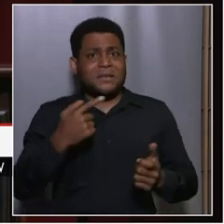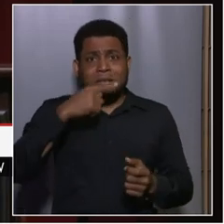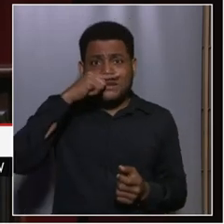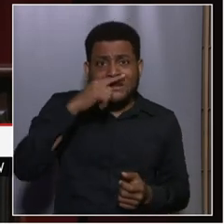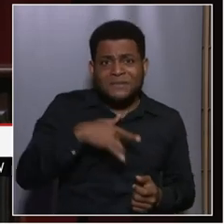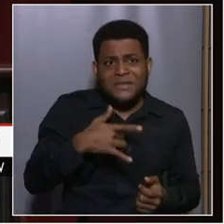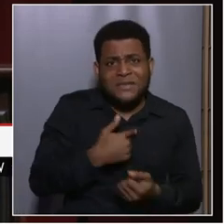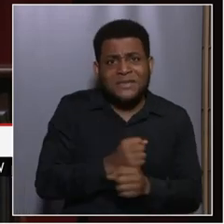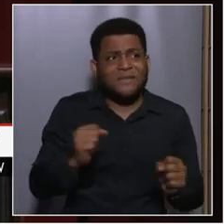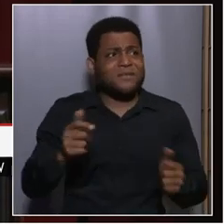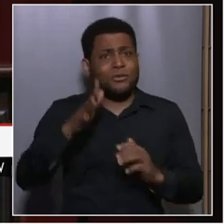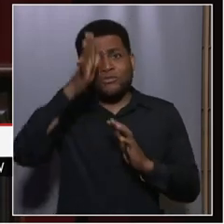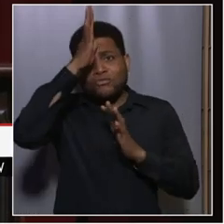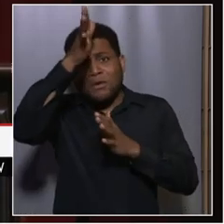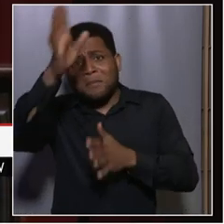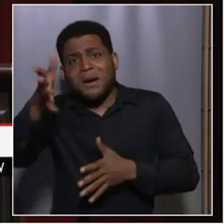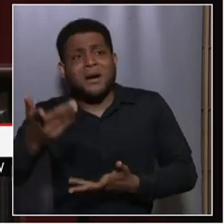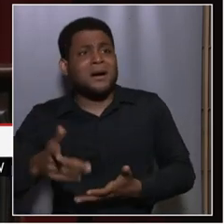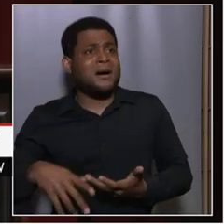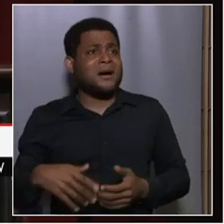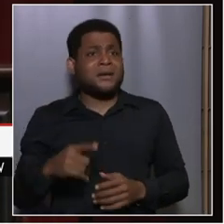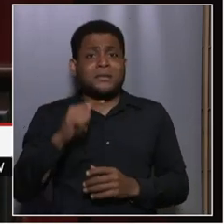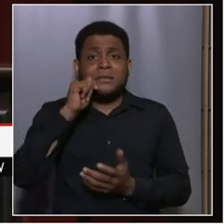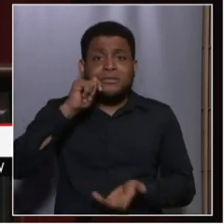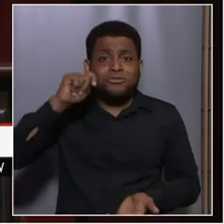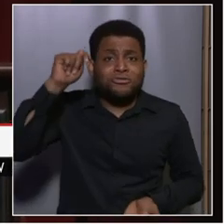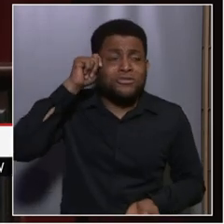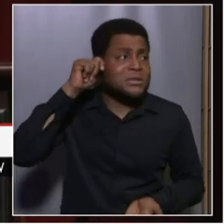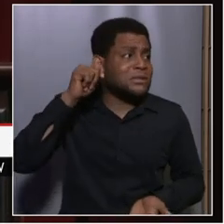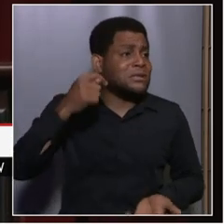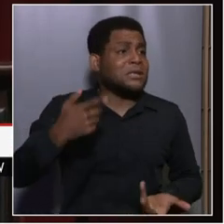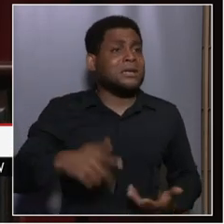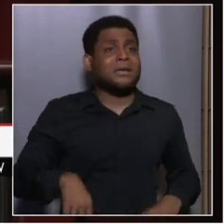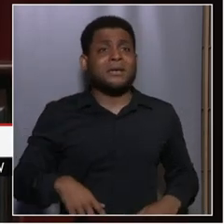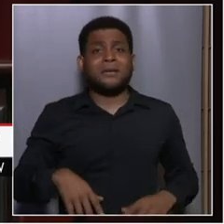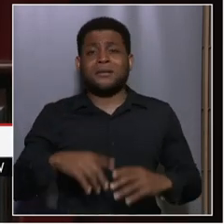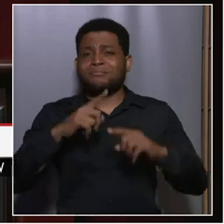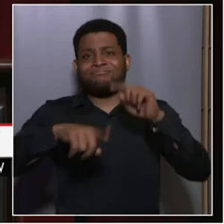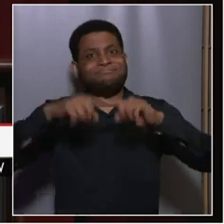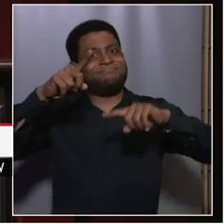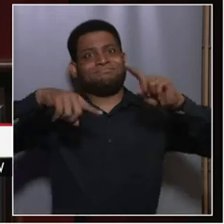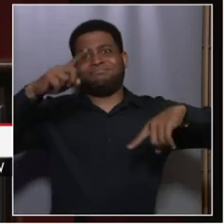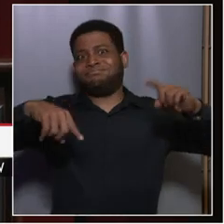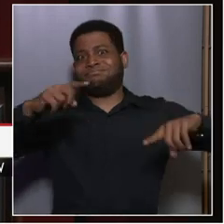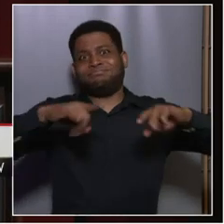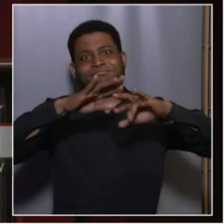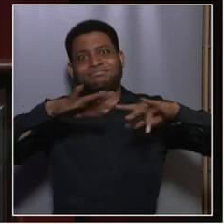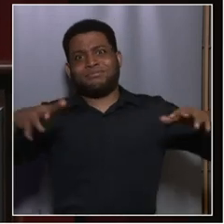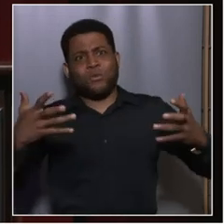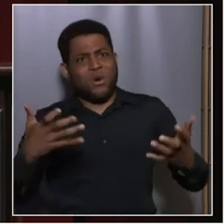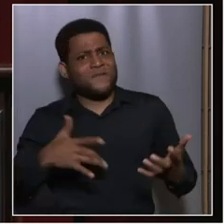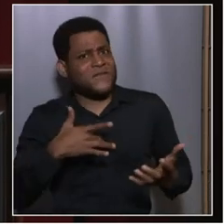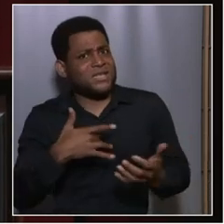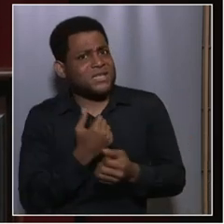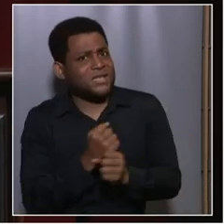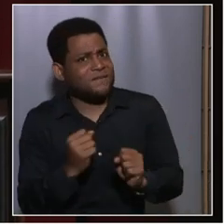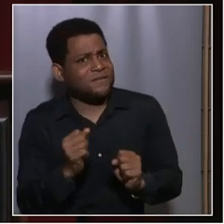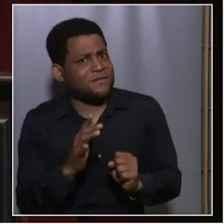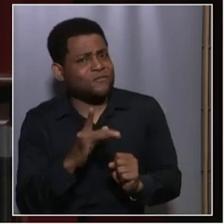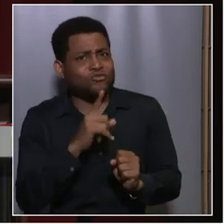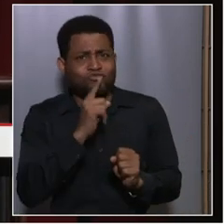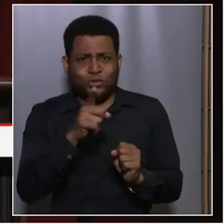and grow up and have all of the opportunities we want for them. And you are an integral part